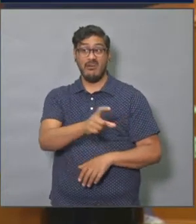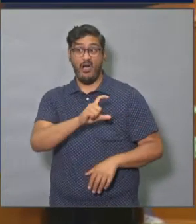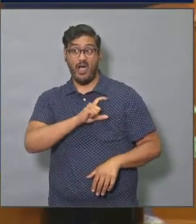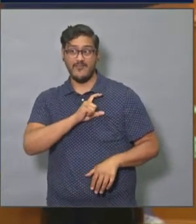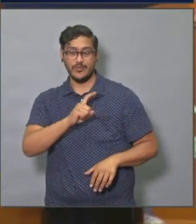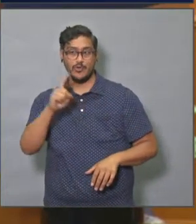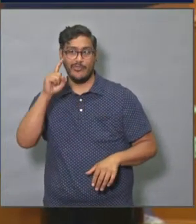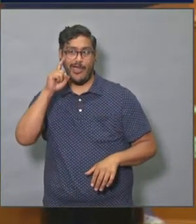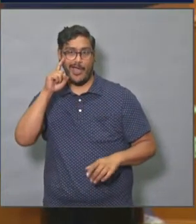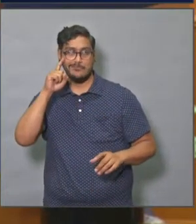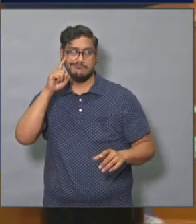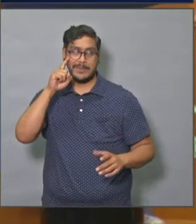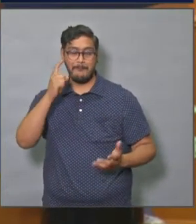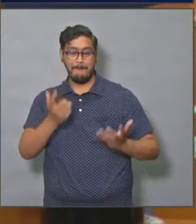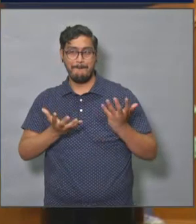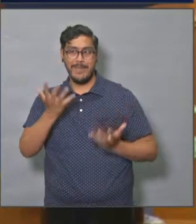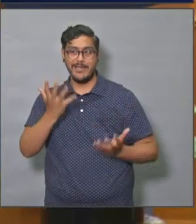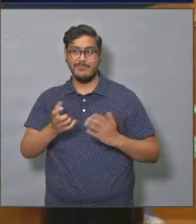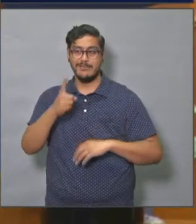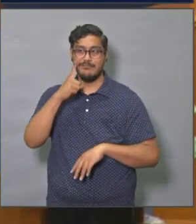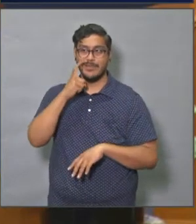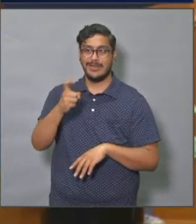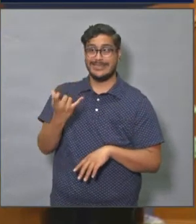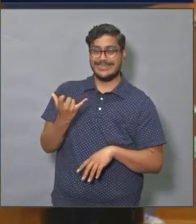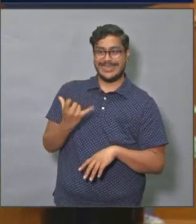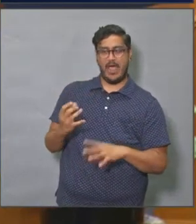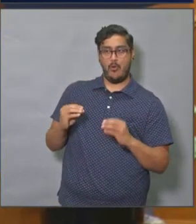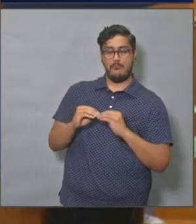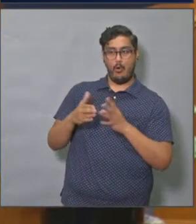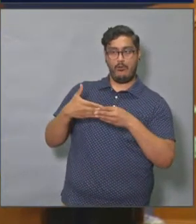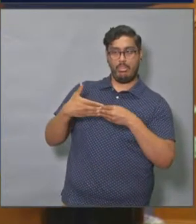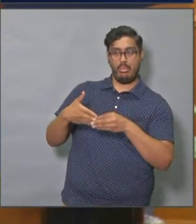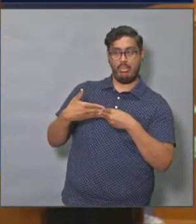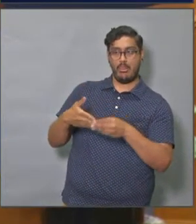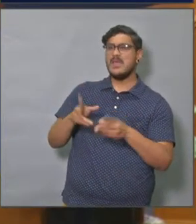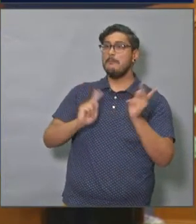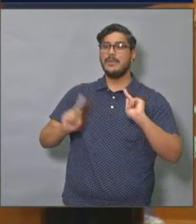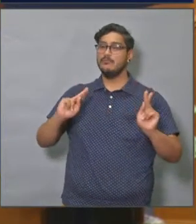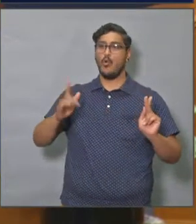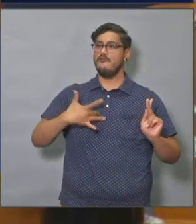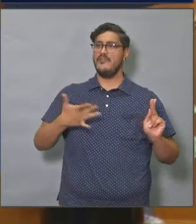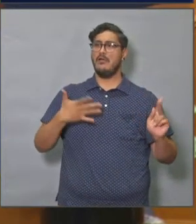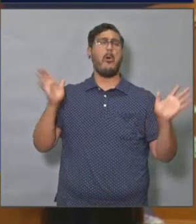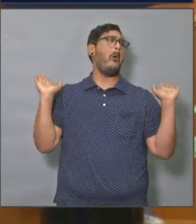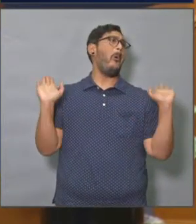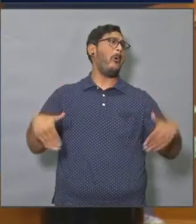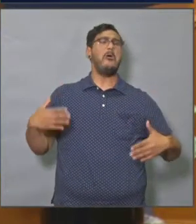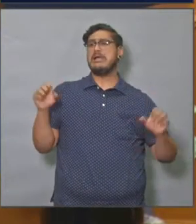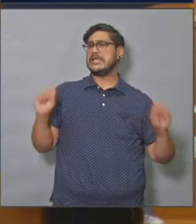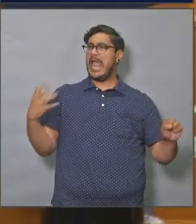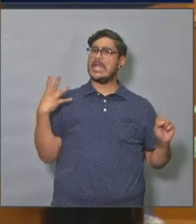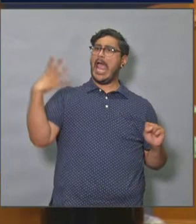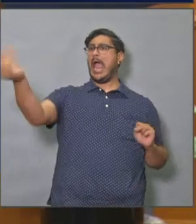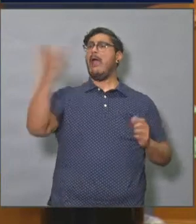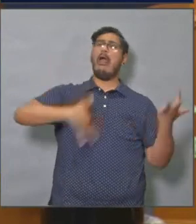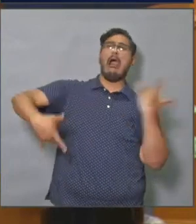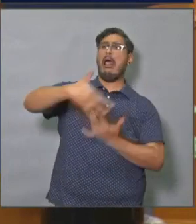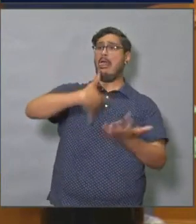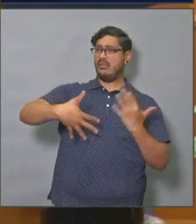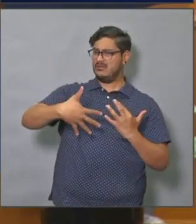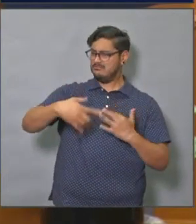be due to the fact that the eased restrictions made some people think that we're out of the woods. I'm just wondering if you could elaborate a bit on